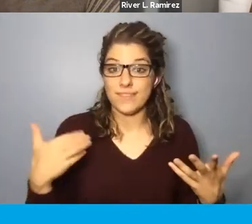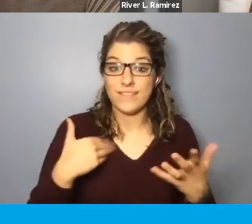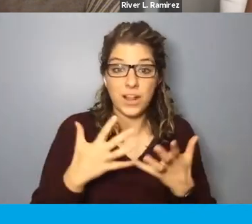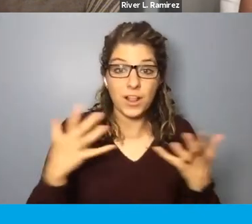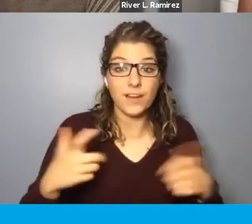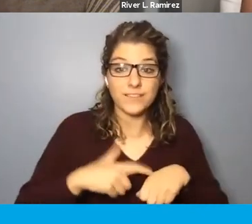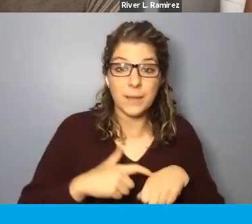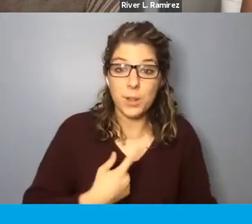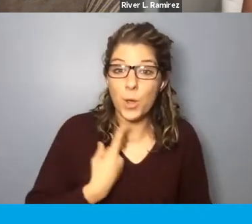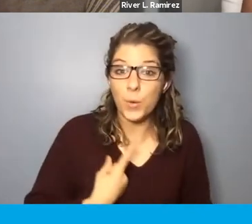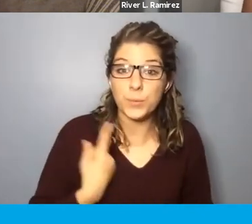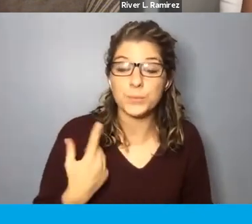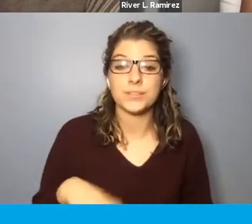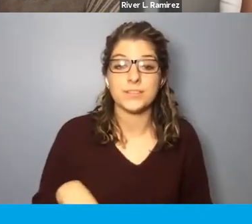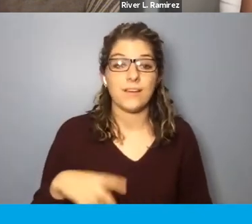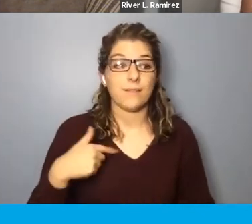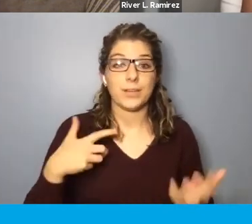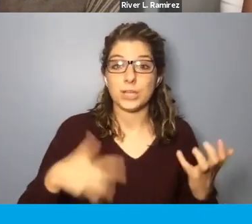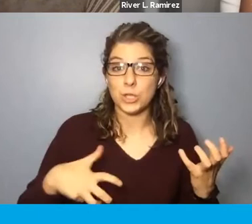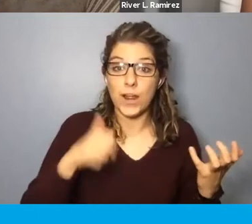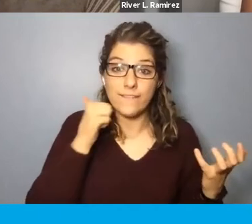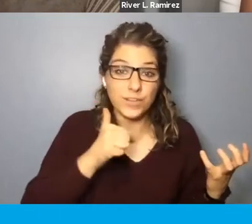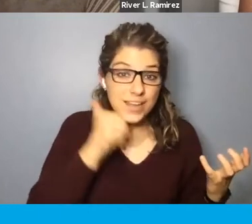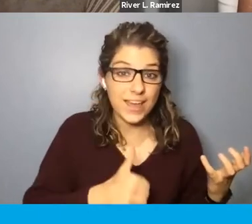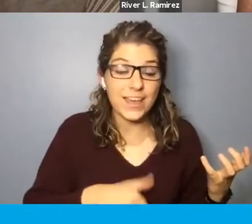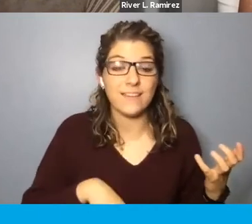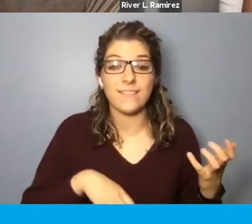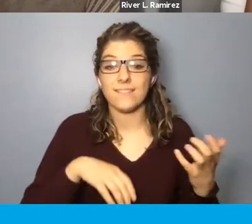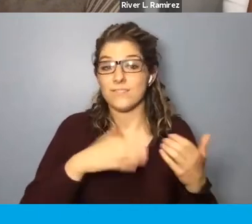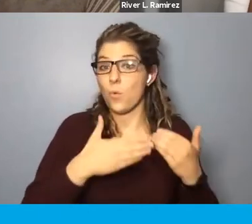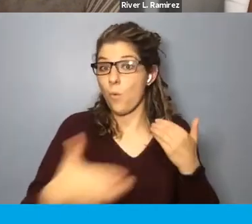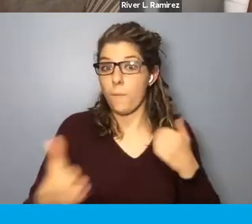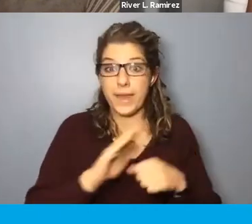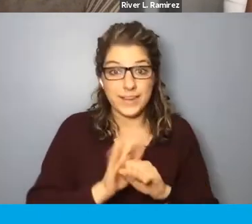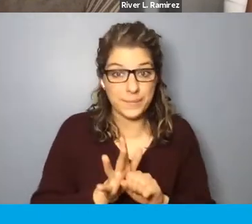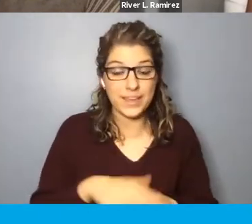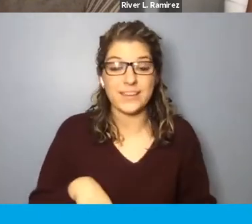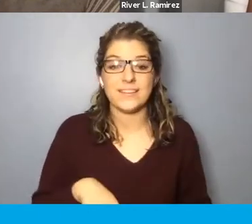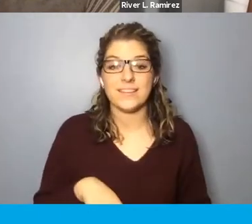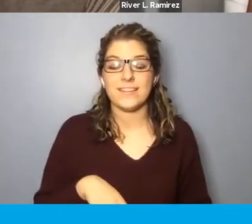time alone, I played guitar every day the whole pandemic.